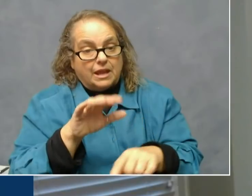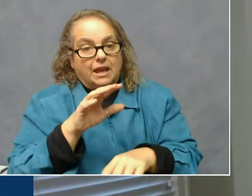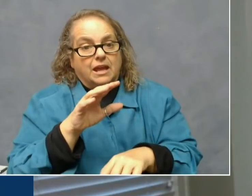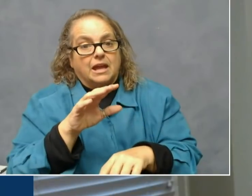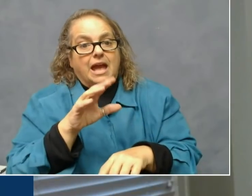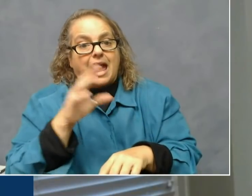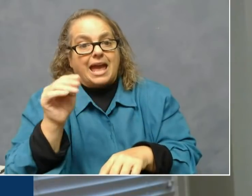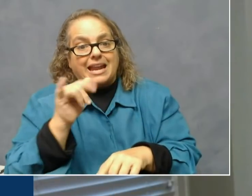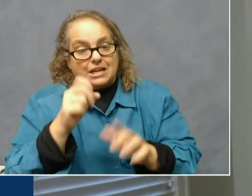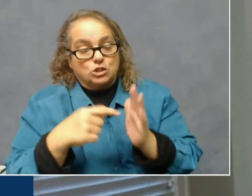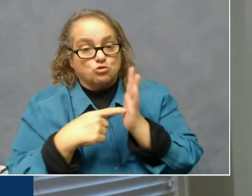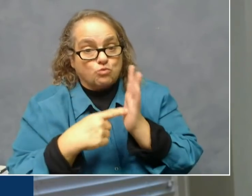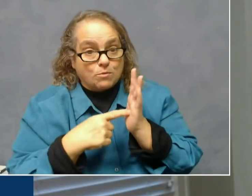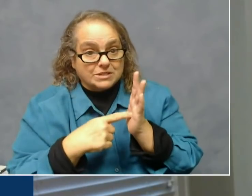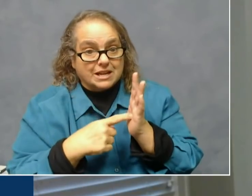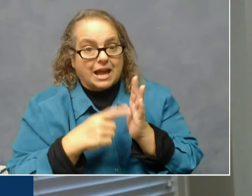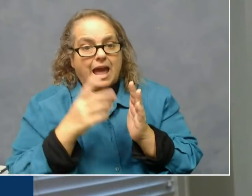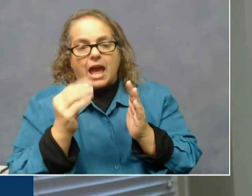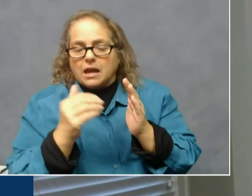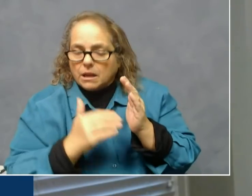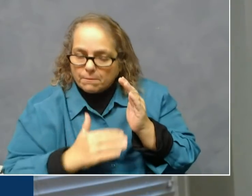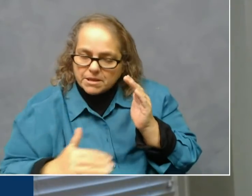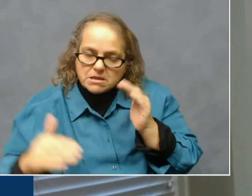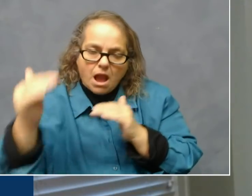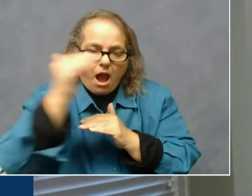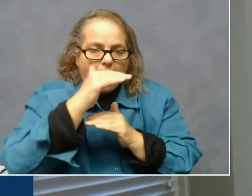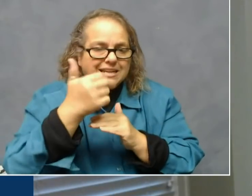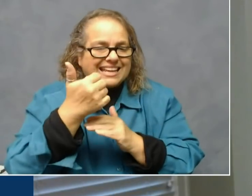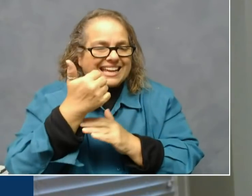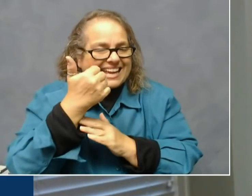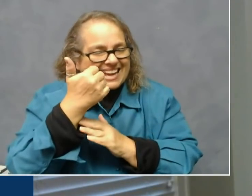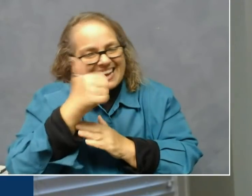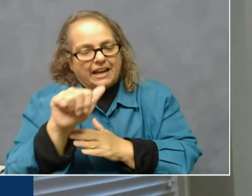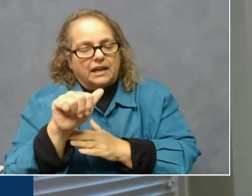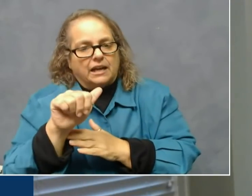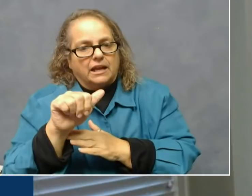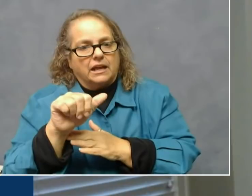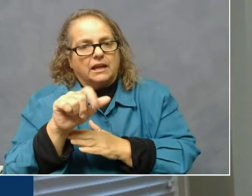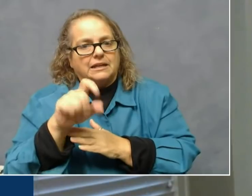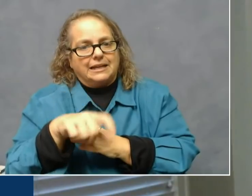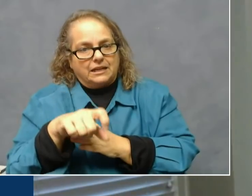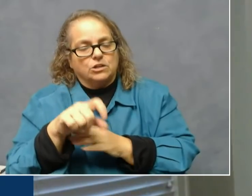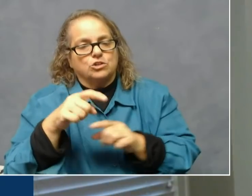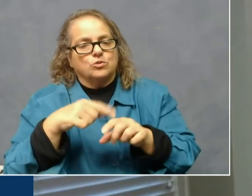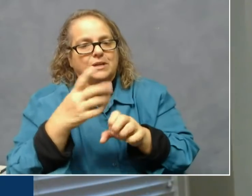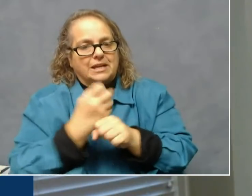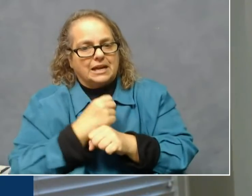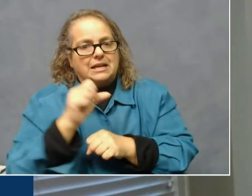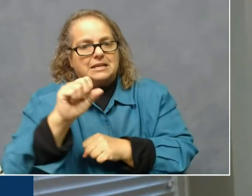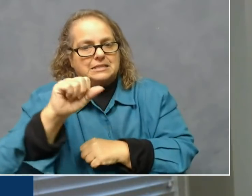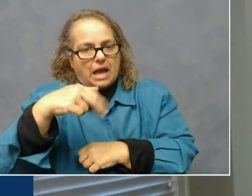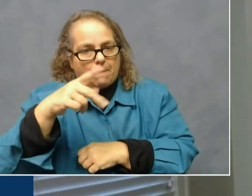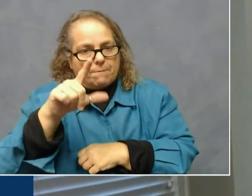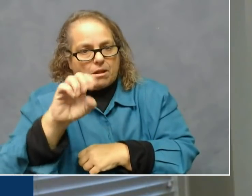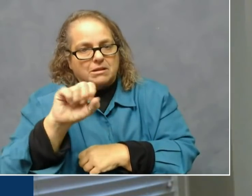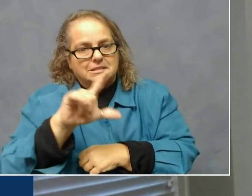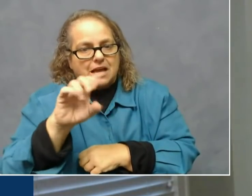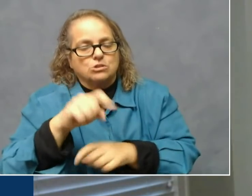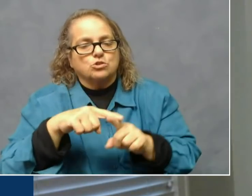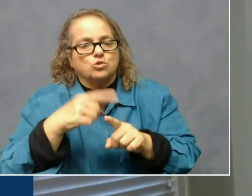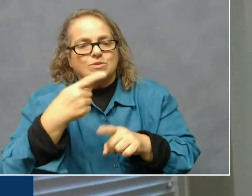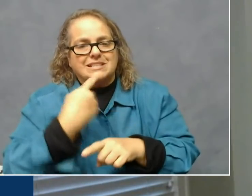any rigor needed to get an adequate sample size to tell us what the test positivity rate looks